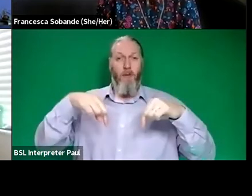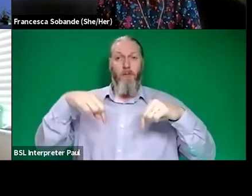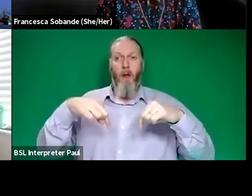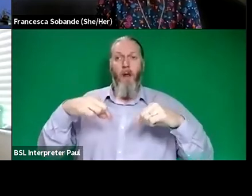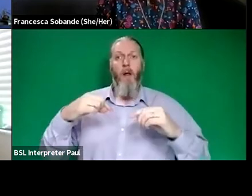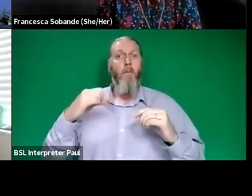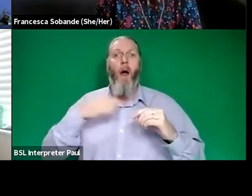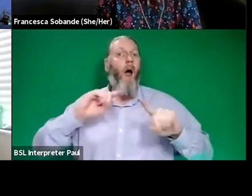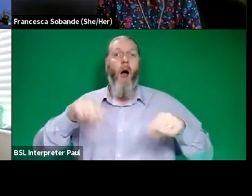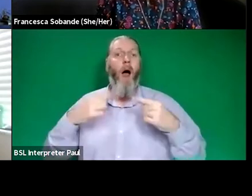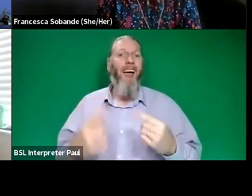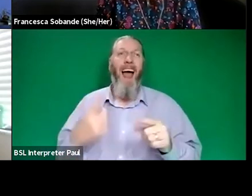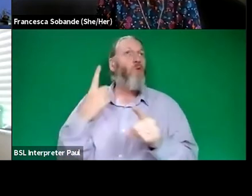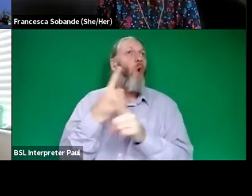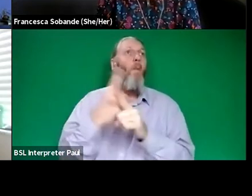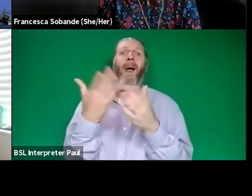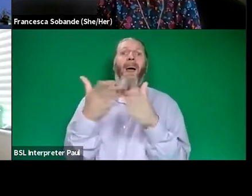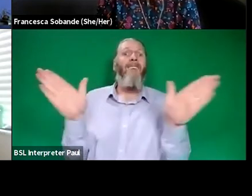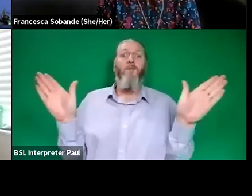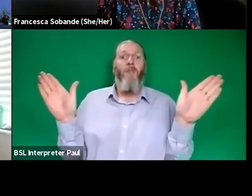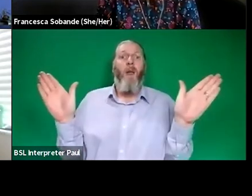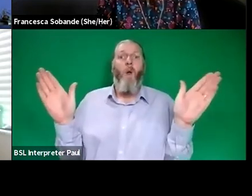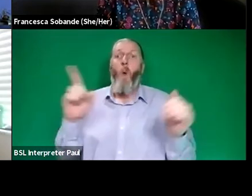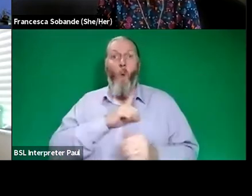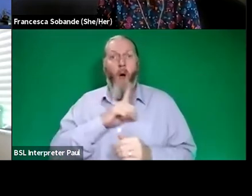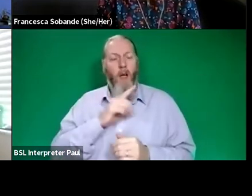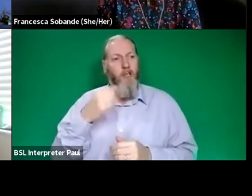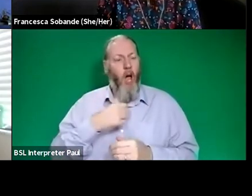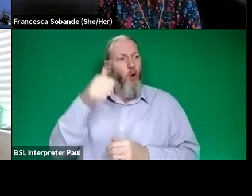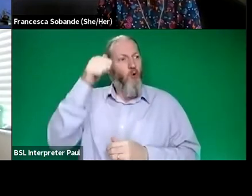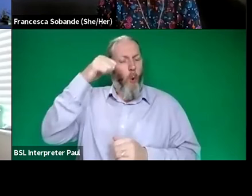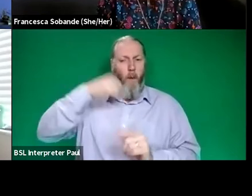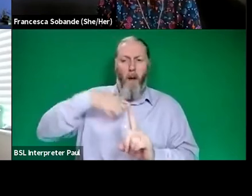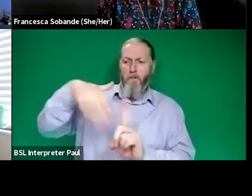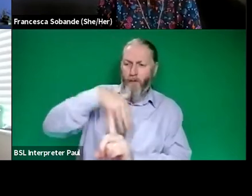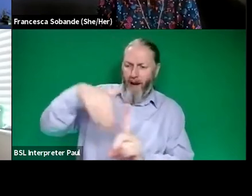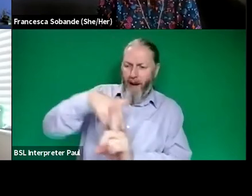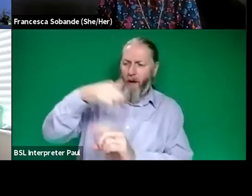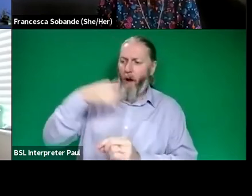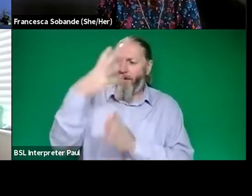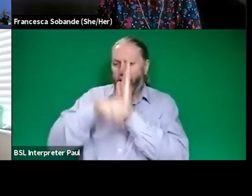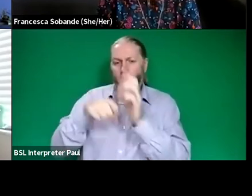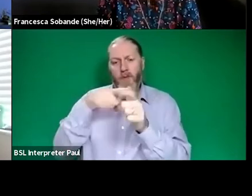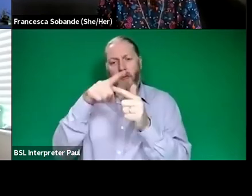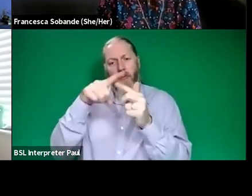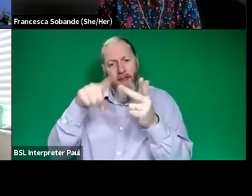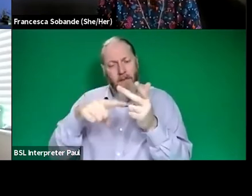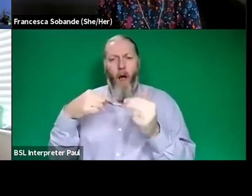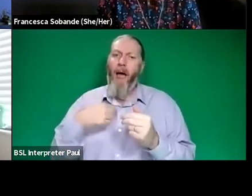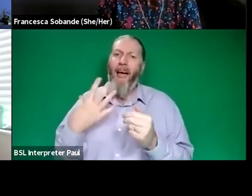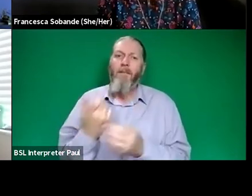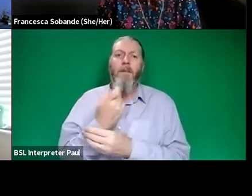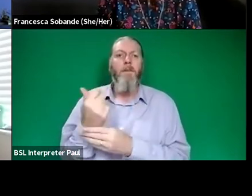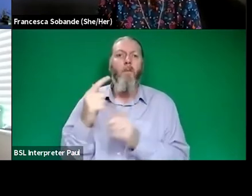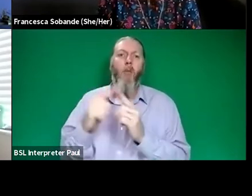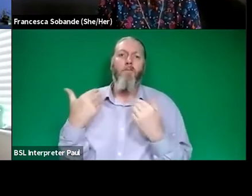everything, because I have a limited range, because these are my privileges and da da da da da. And while I do think that that is useful, and I will continue to do